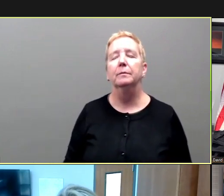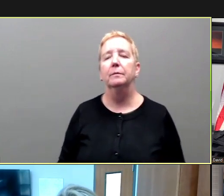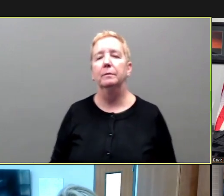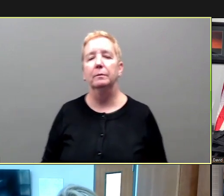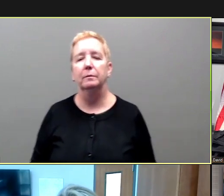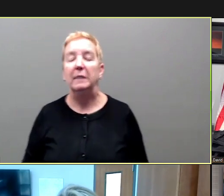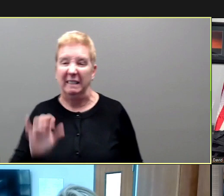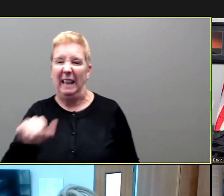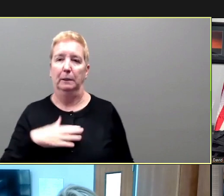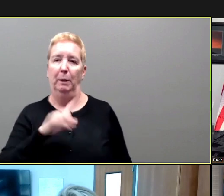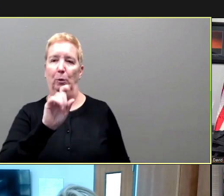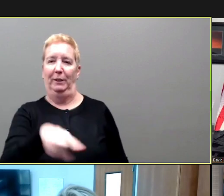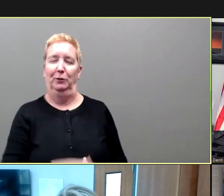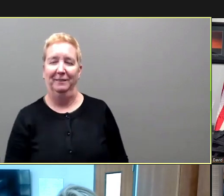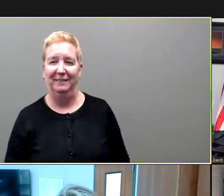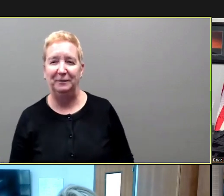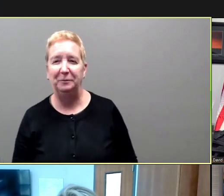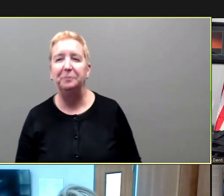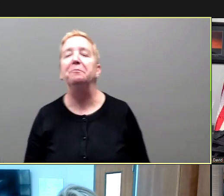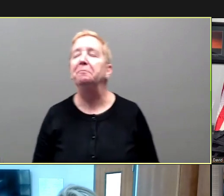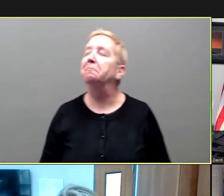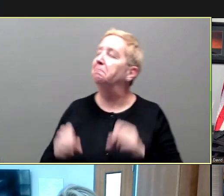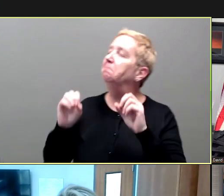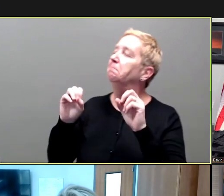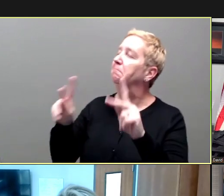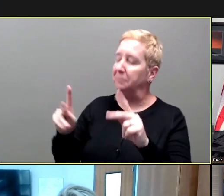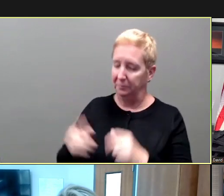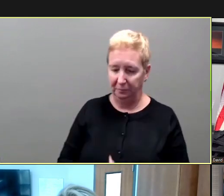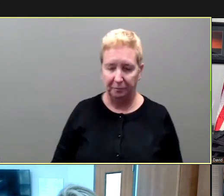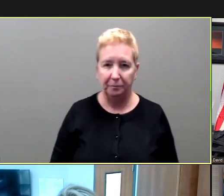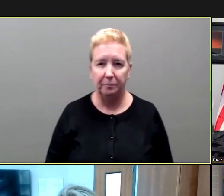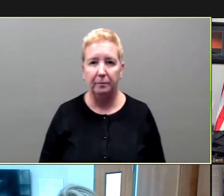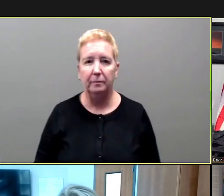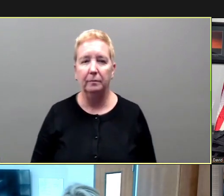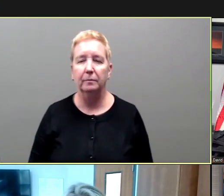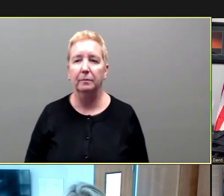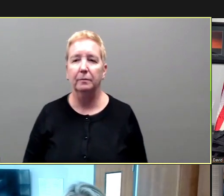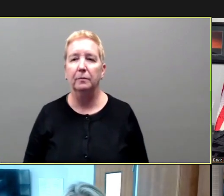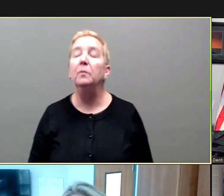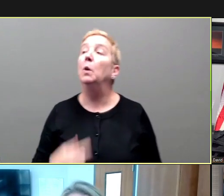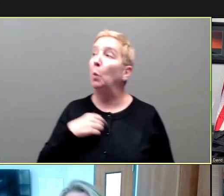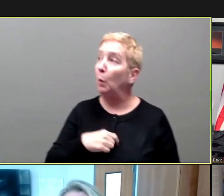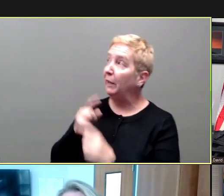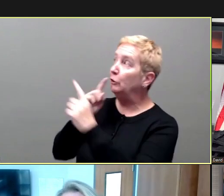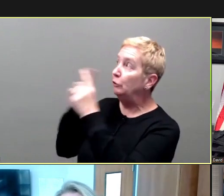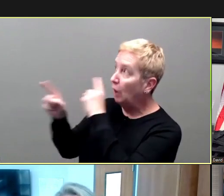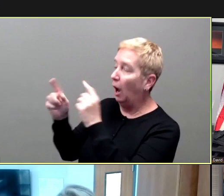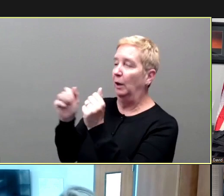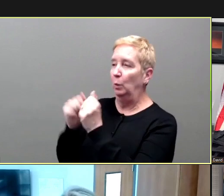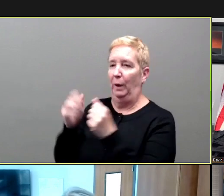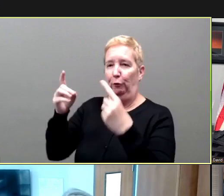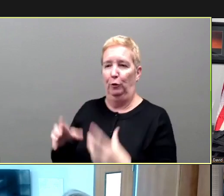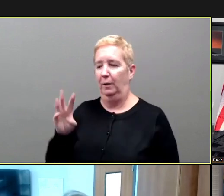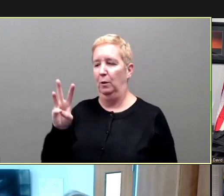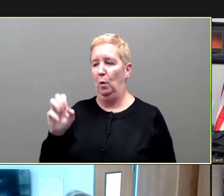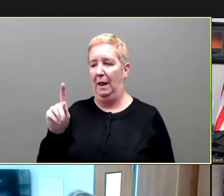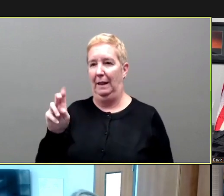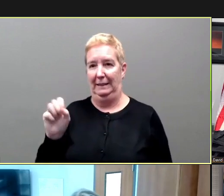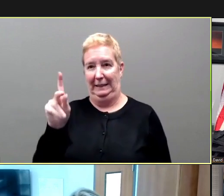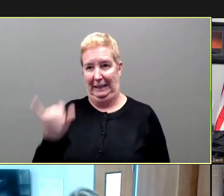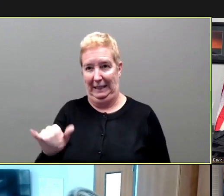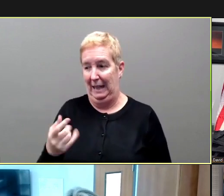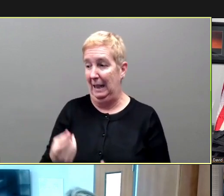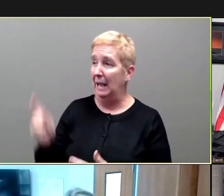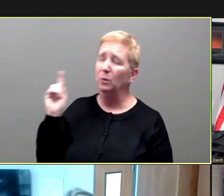That's my question. Yep. Okay. We actually talked to Director Walensky about that last week. She is really